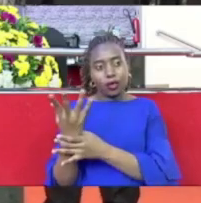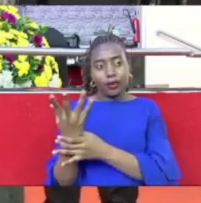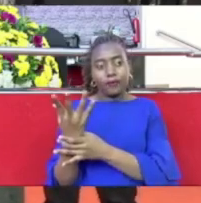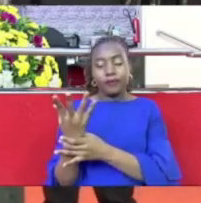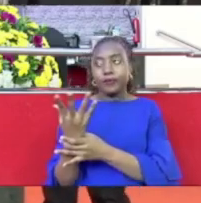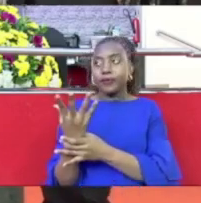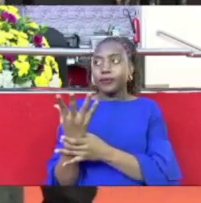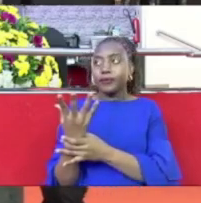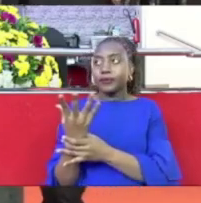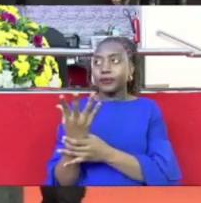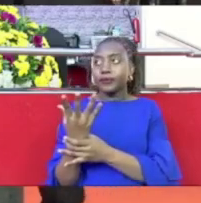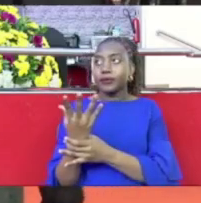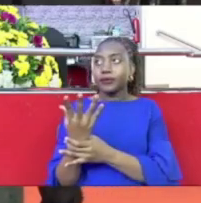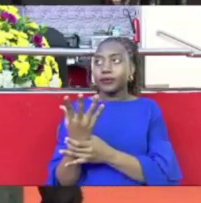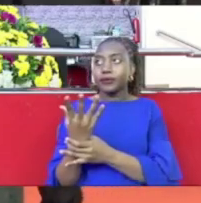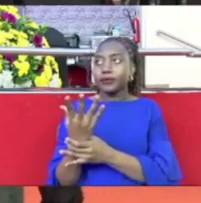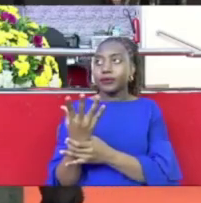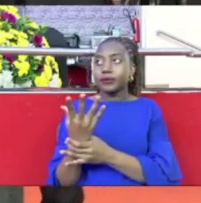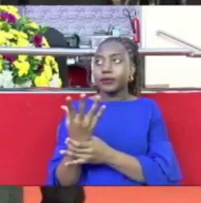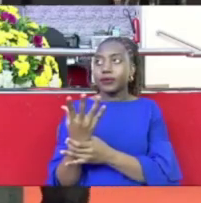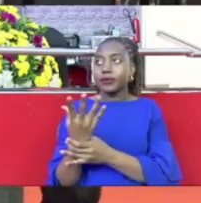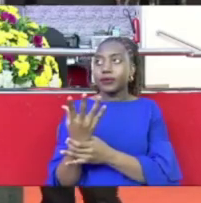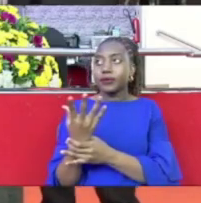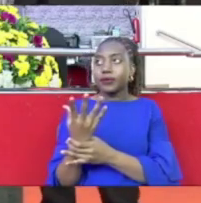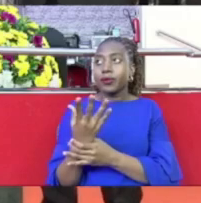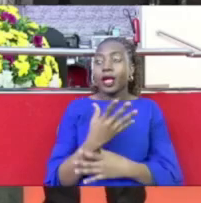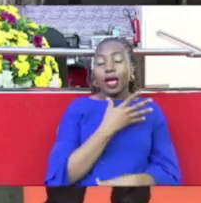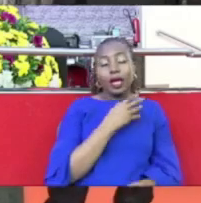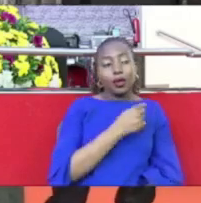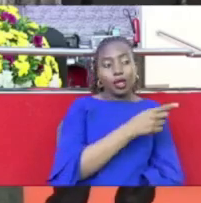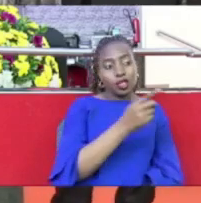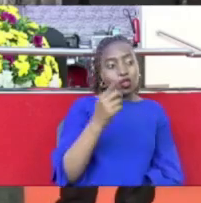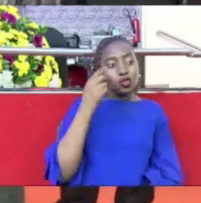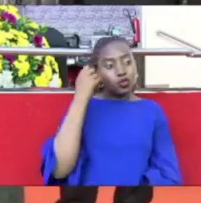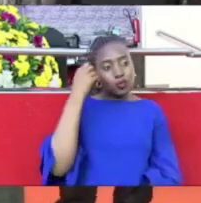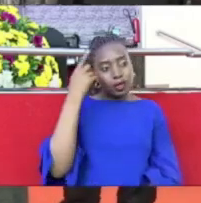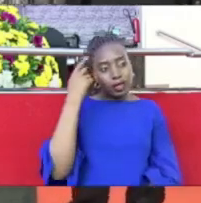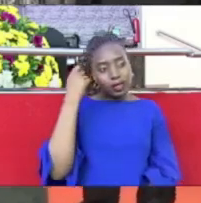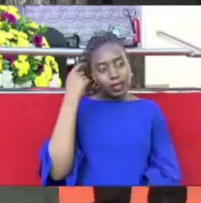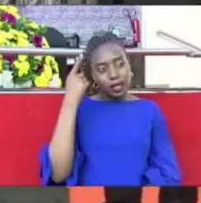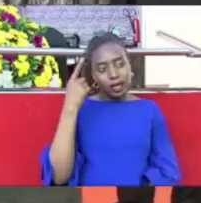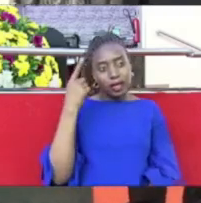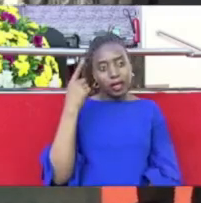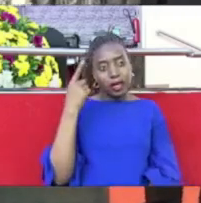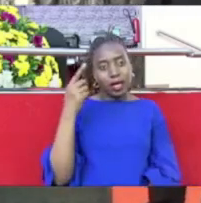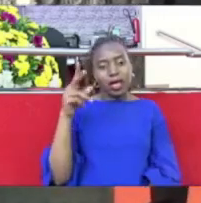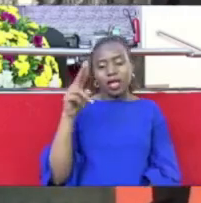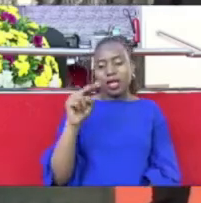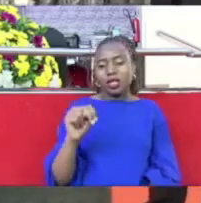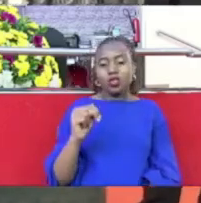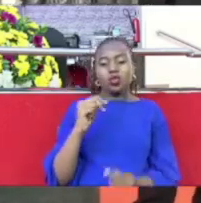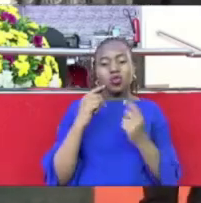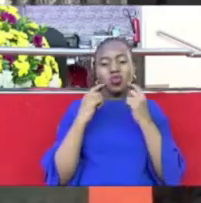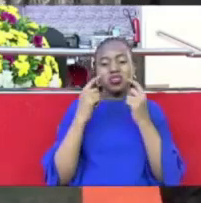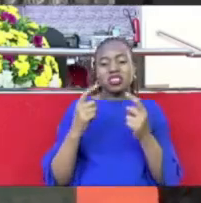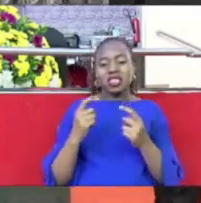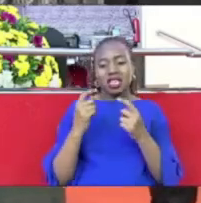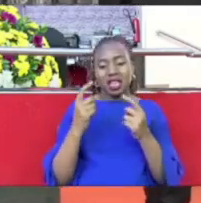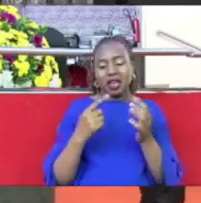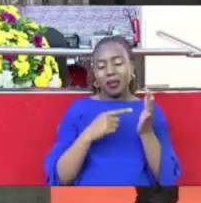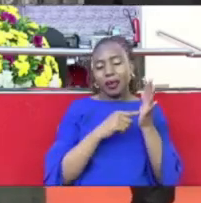ambayo unahitaji kukua. And I want you to get me right. Na nataka unielewe. There is no sin by presenting your prayer request. Hakuna haja